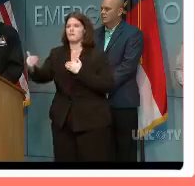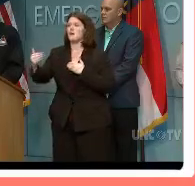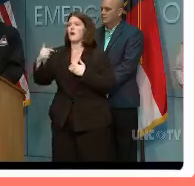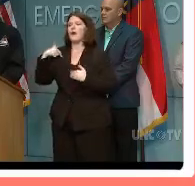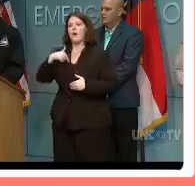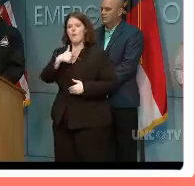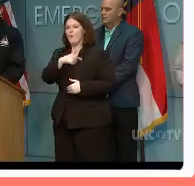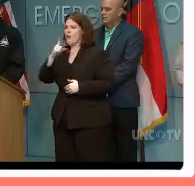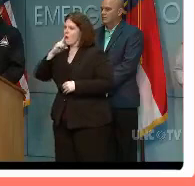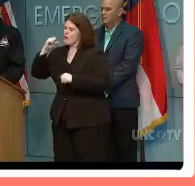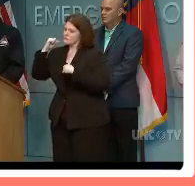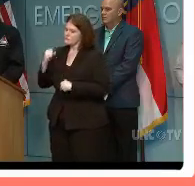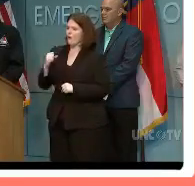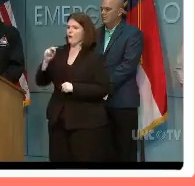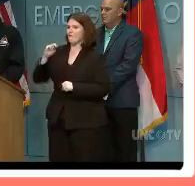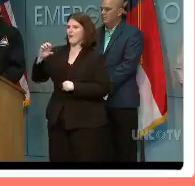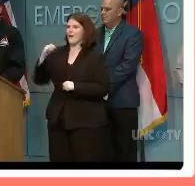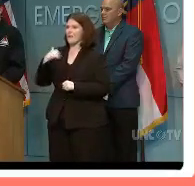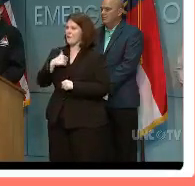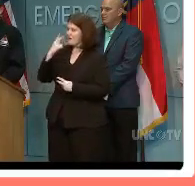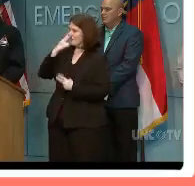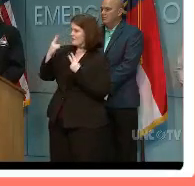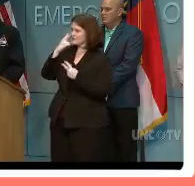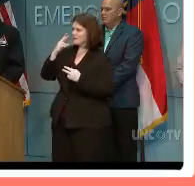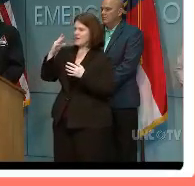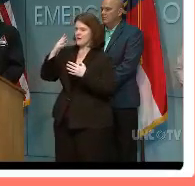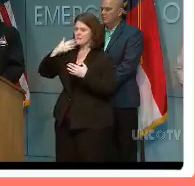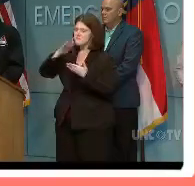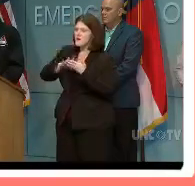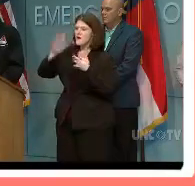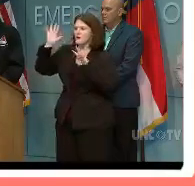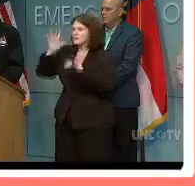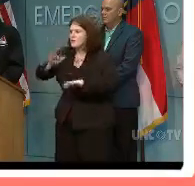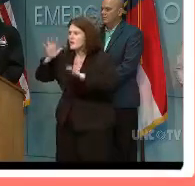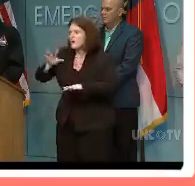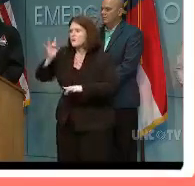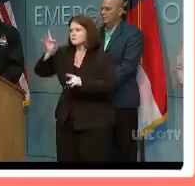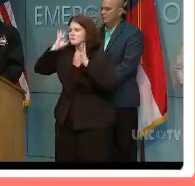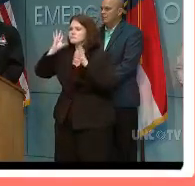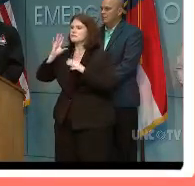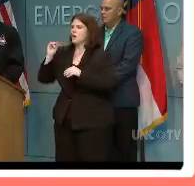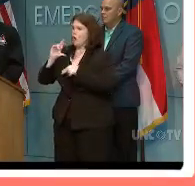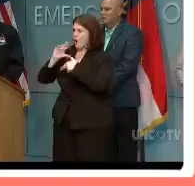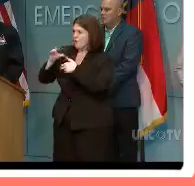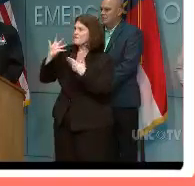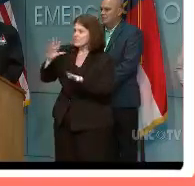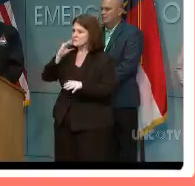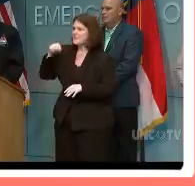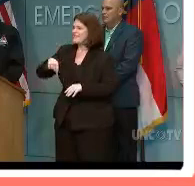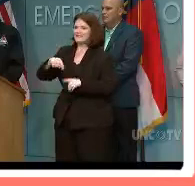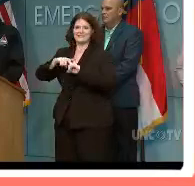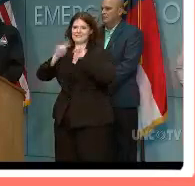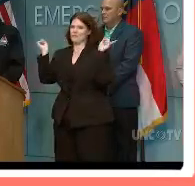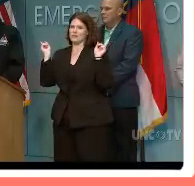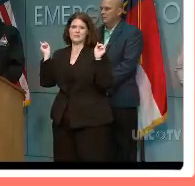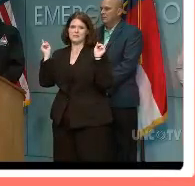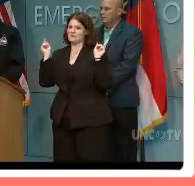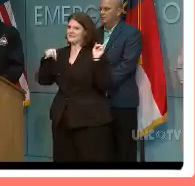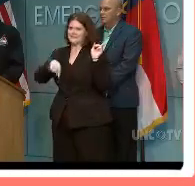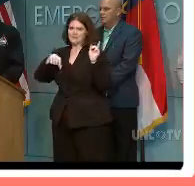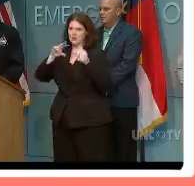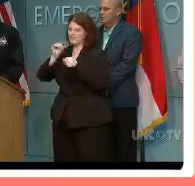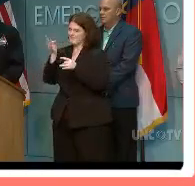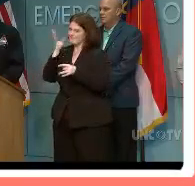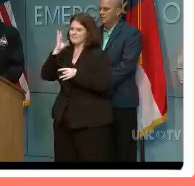hardy bunch, and we've seen nor'easters and we've seen hurricanes before, but this one is different. And we want to